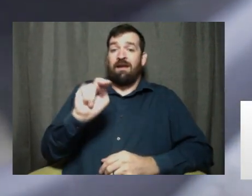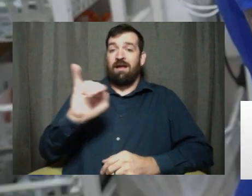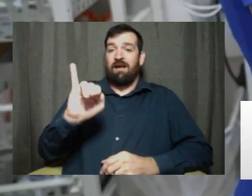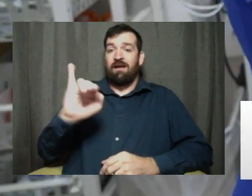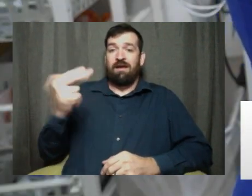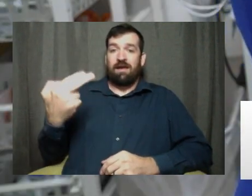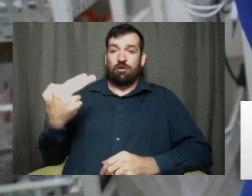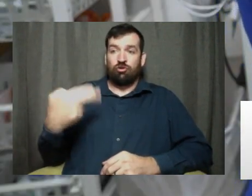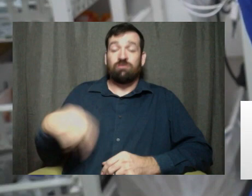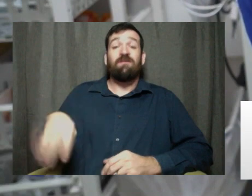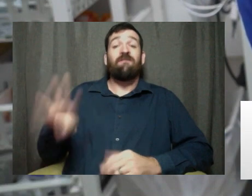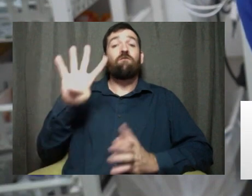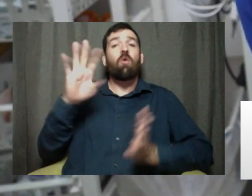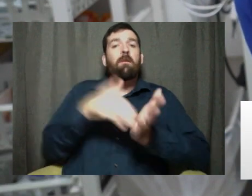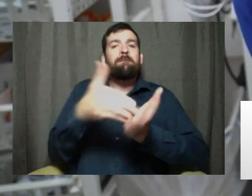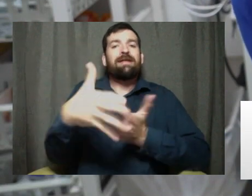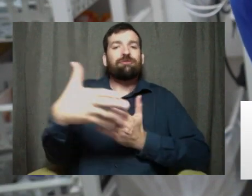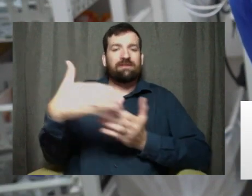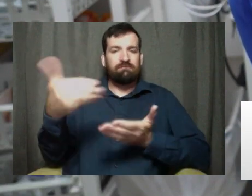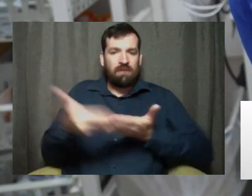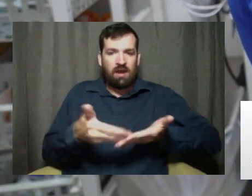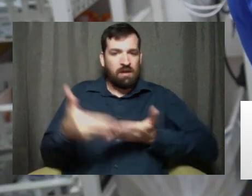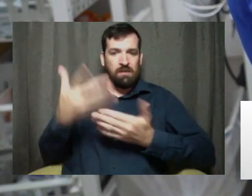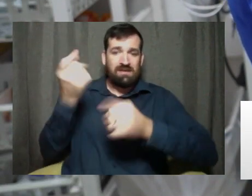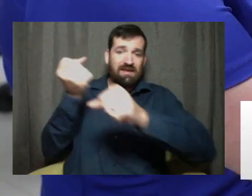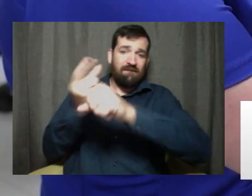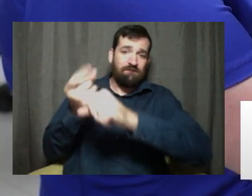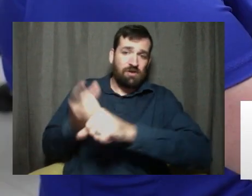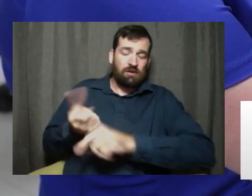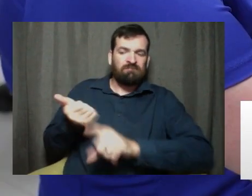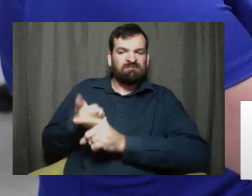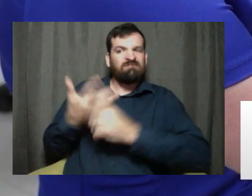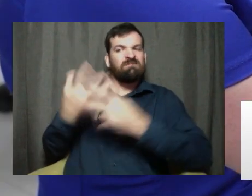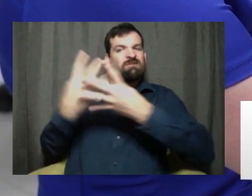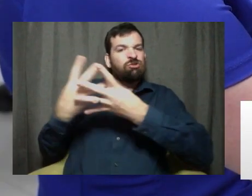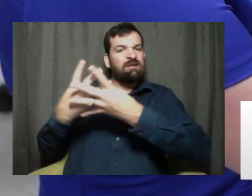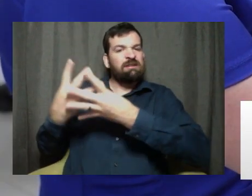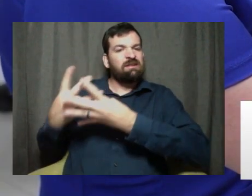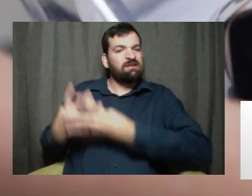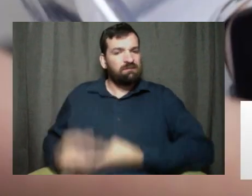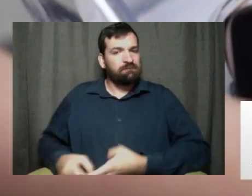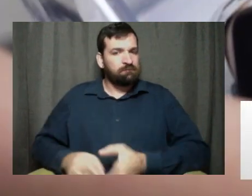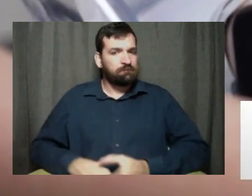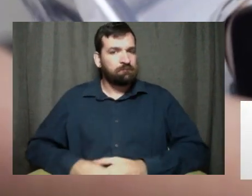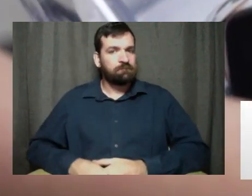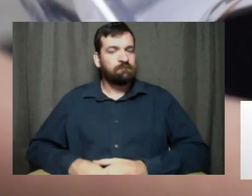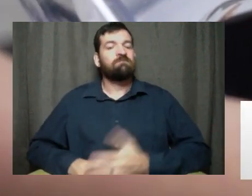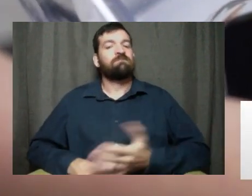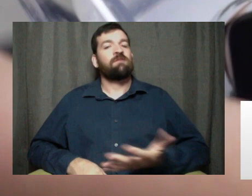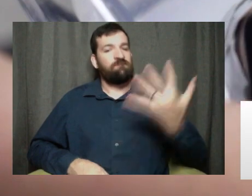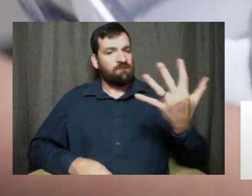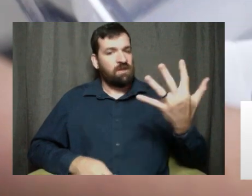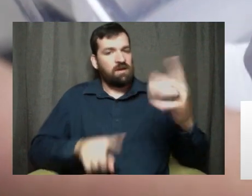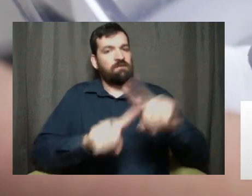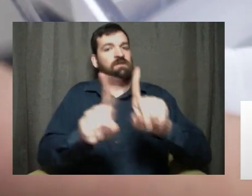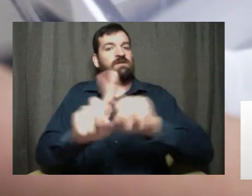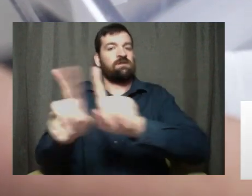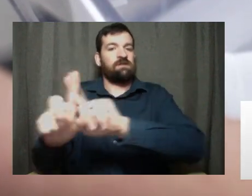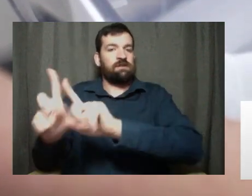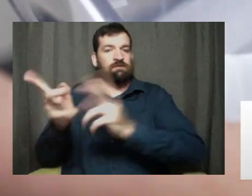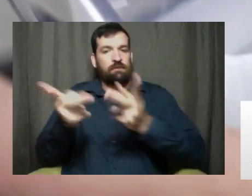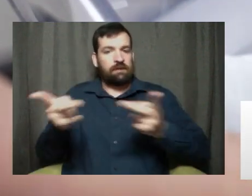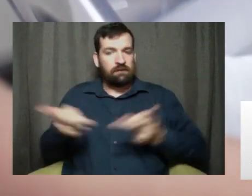million infants every year in the U.S. are screened. We do this in 5 different spots. And so